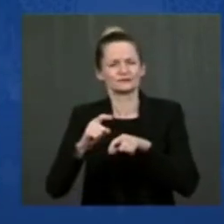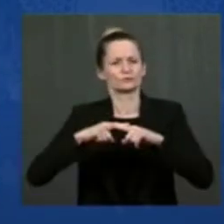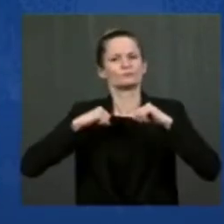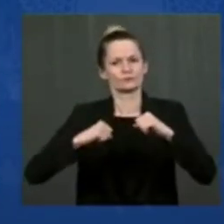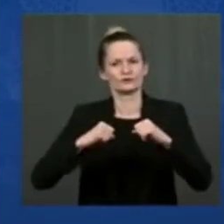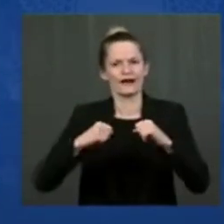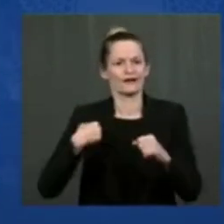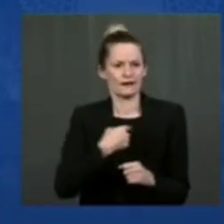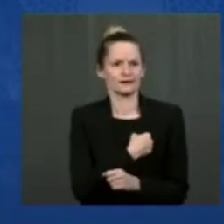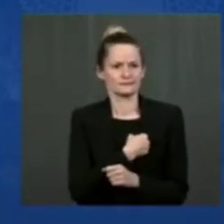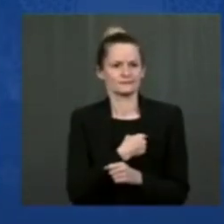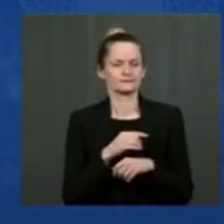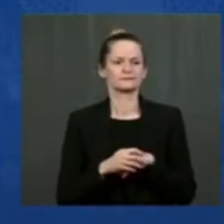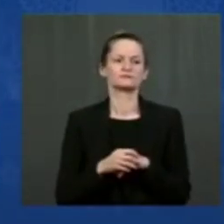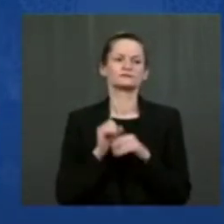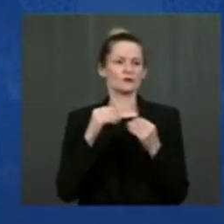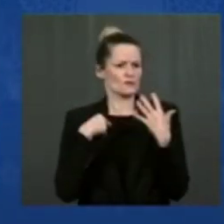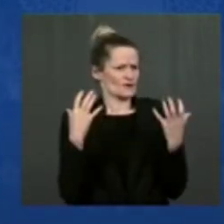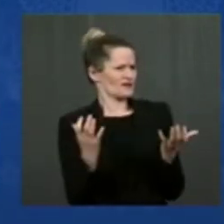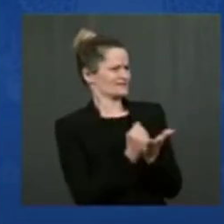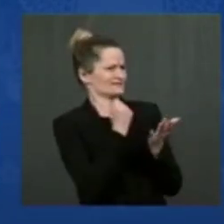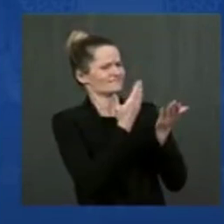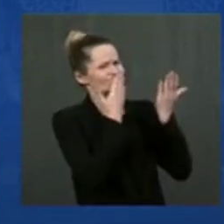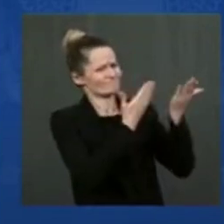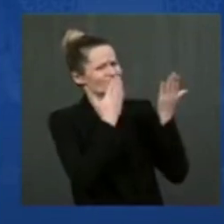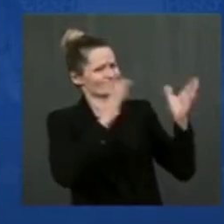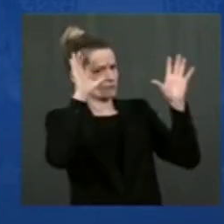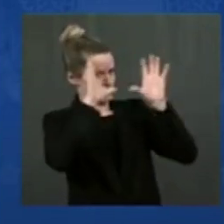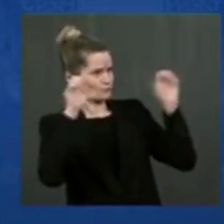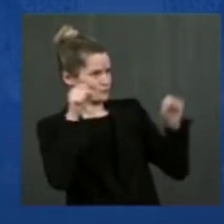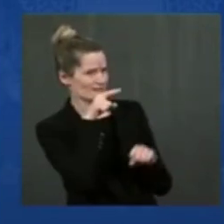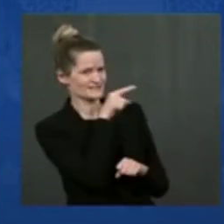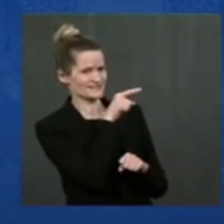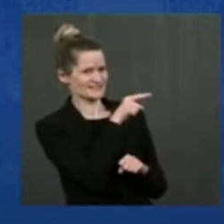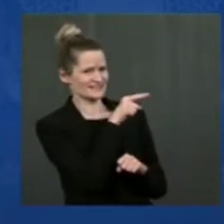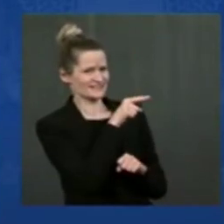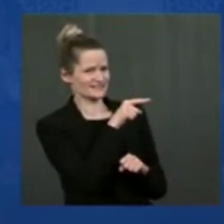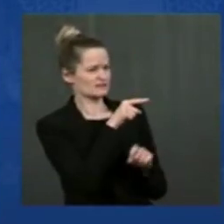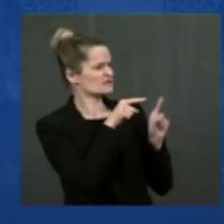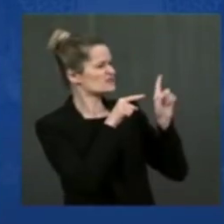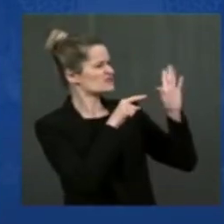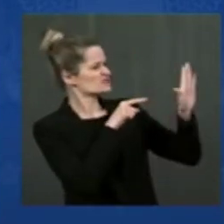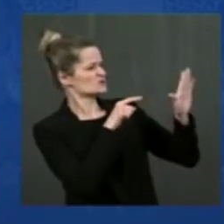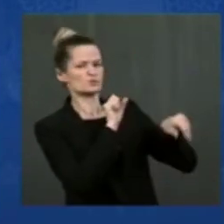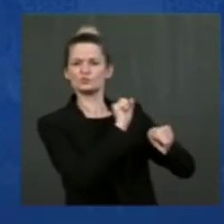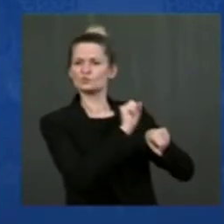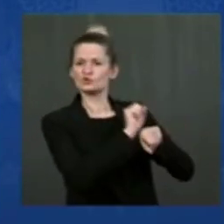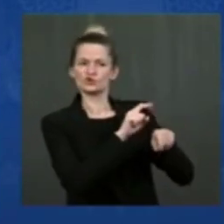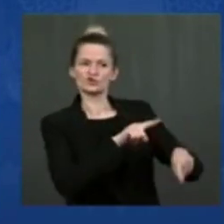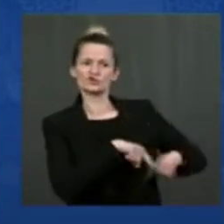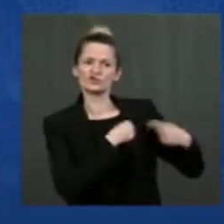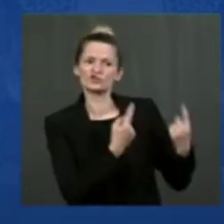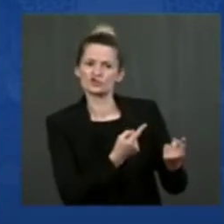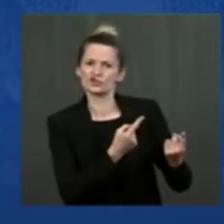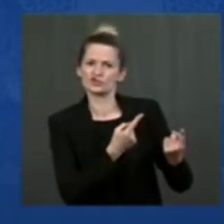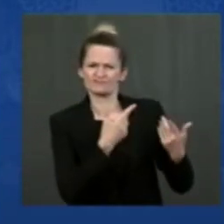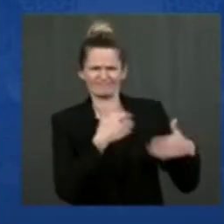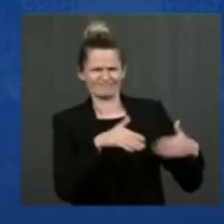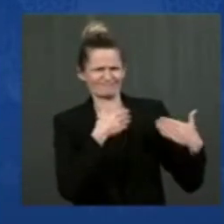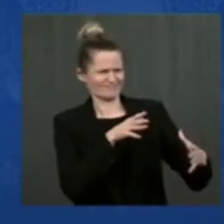this president is what we're here for today, what he has been able to do in his very short period of time as president. The president